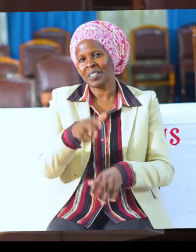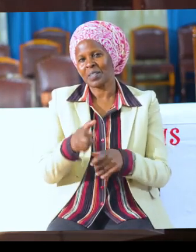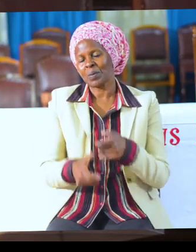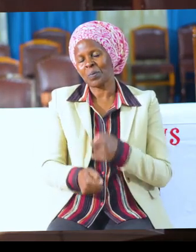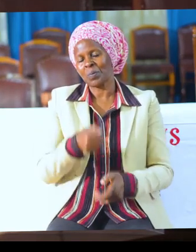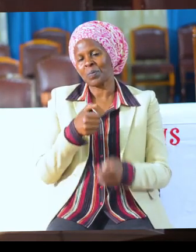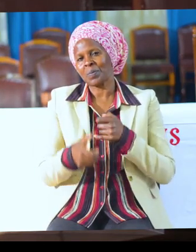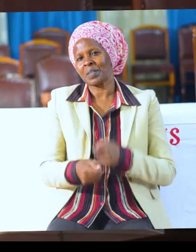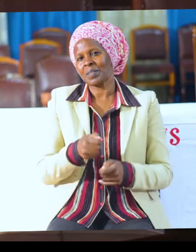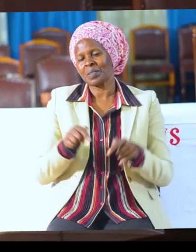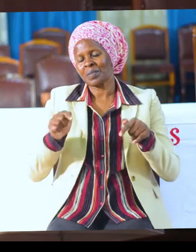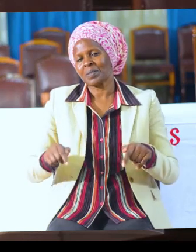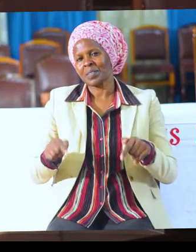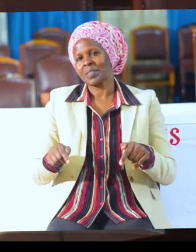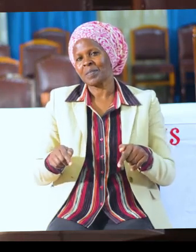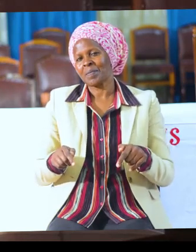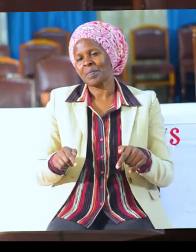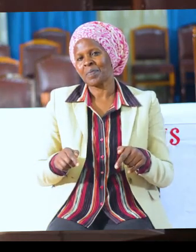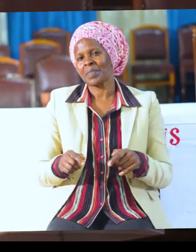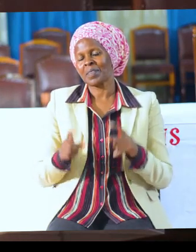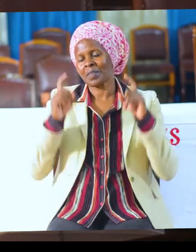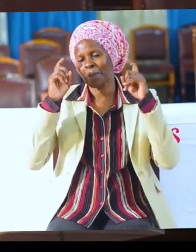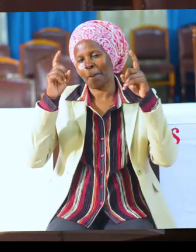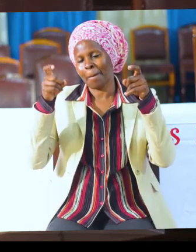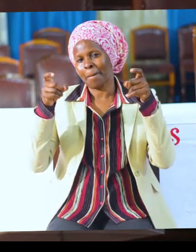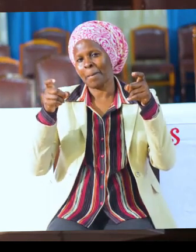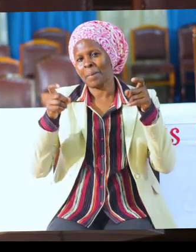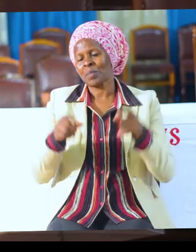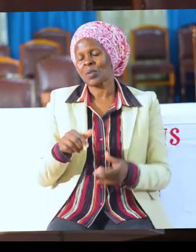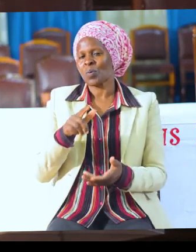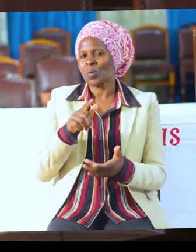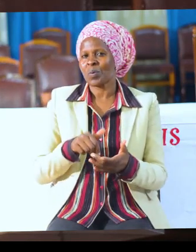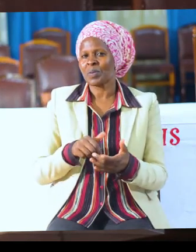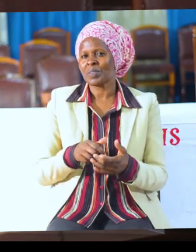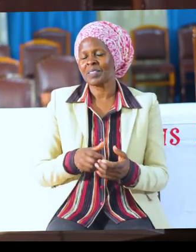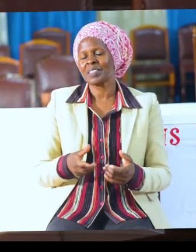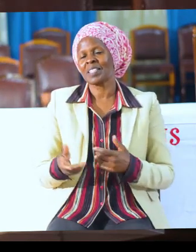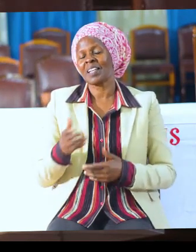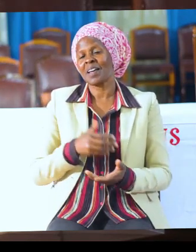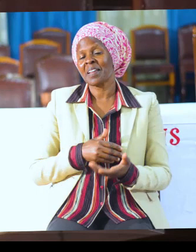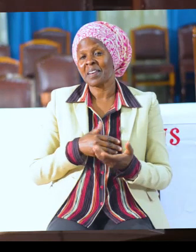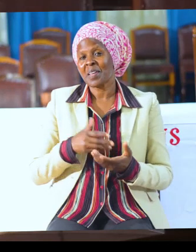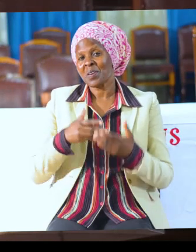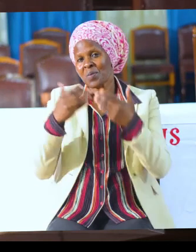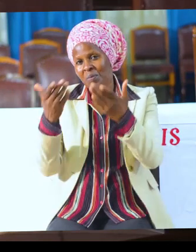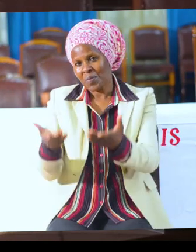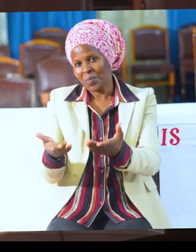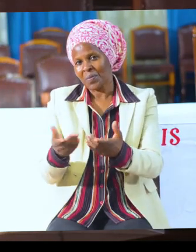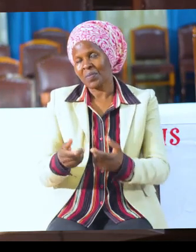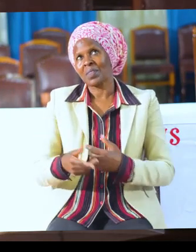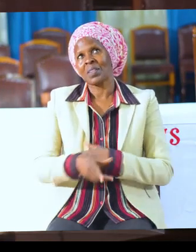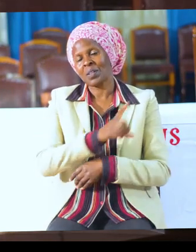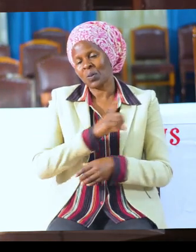Wells. And today's theme is what shall I render to the